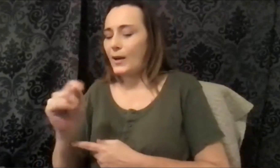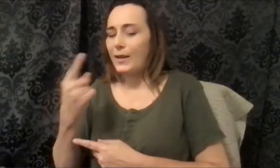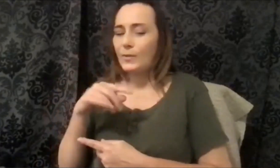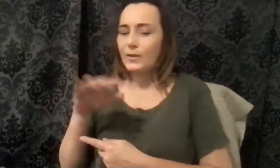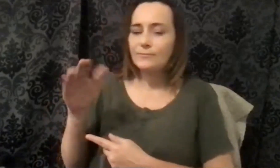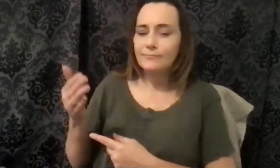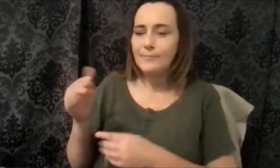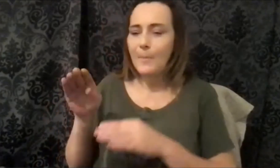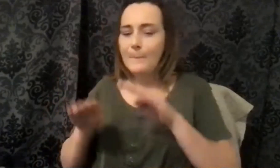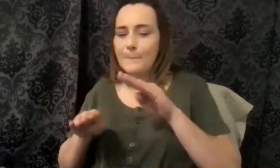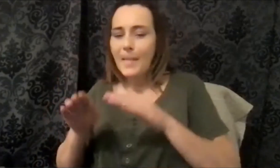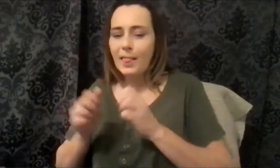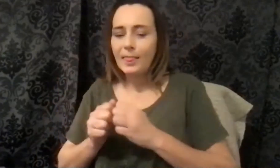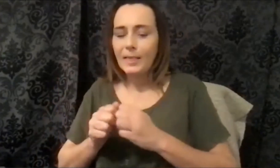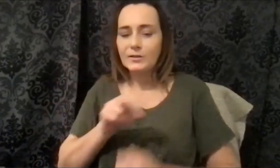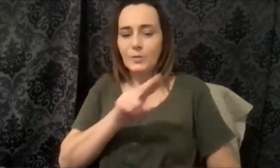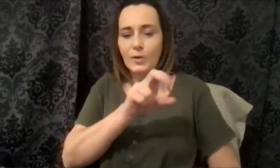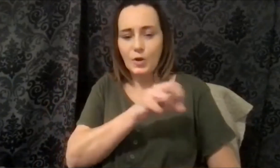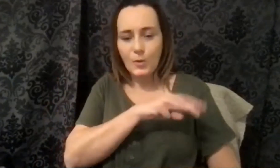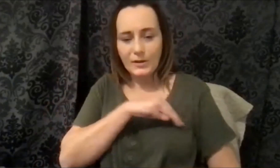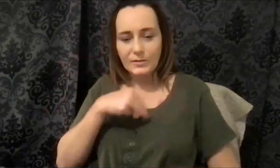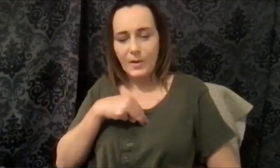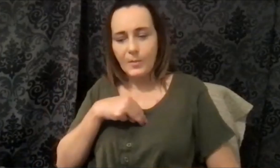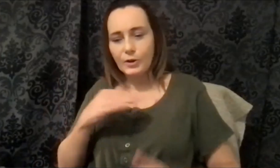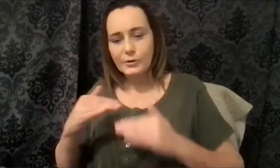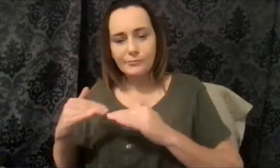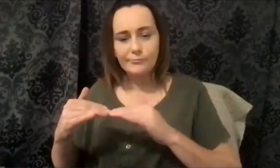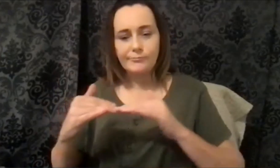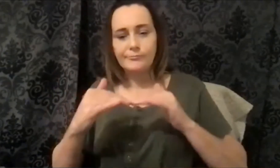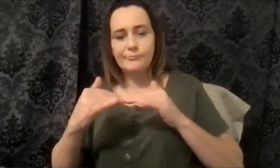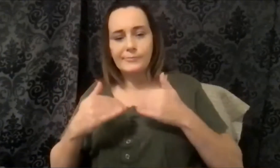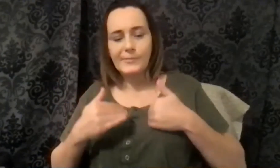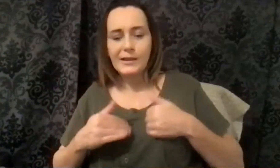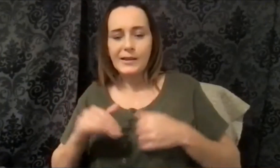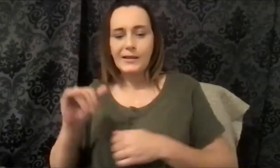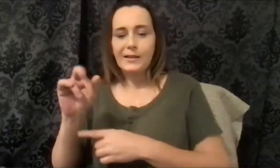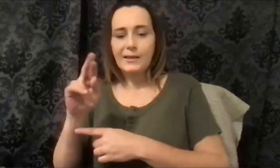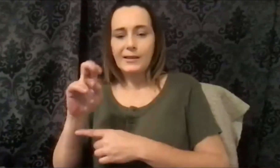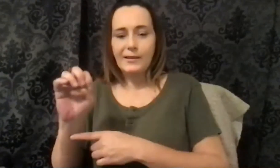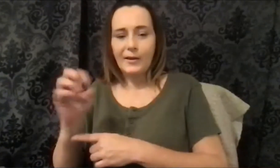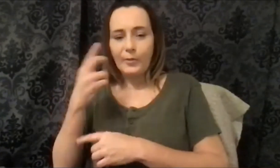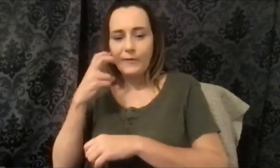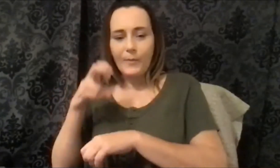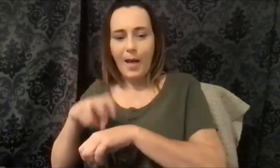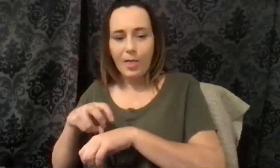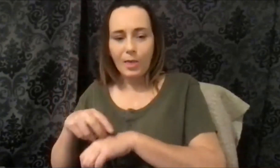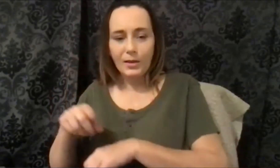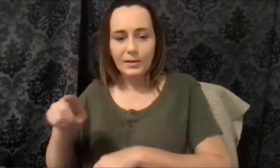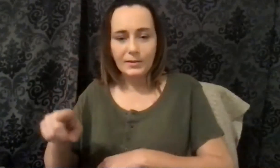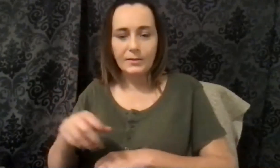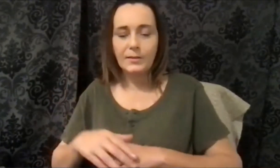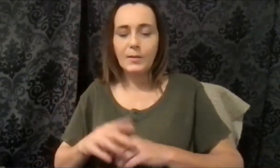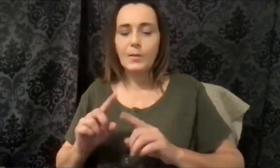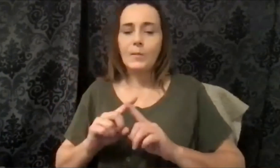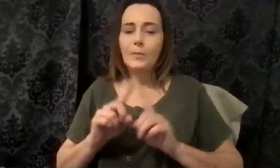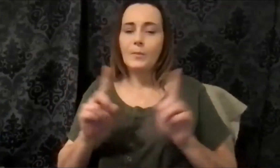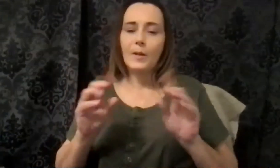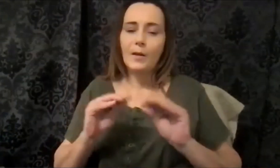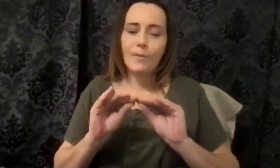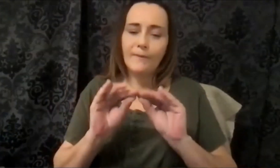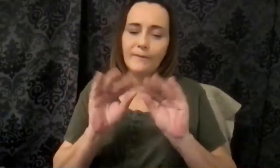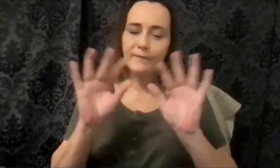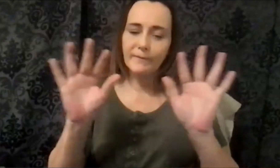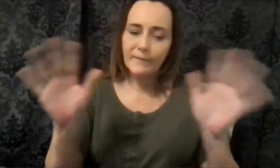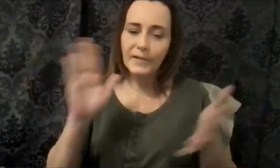with the US members, and we have Irene from this part of Europe, from Ireland. But obviously it